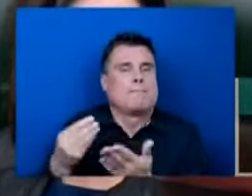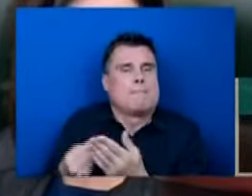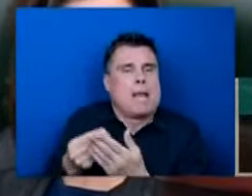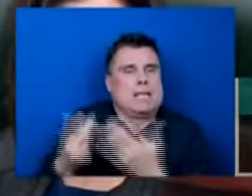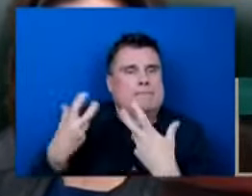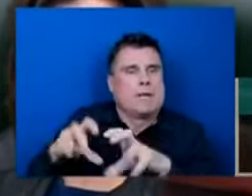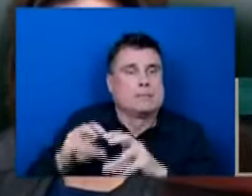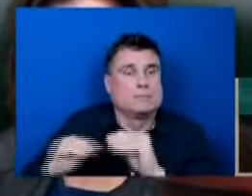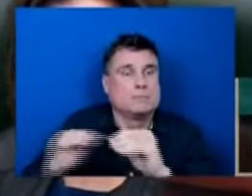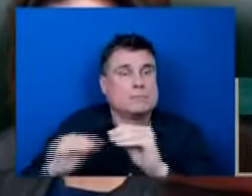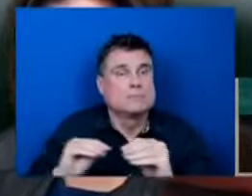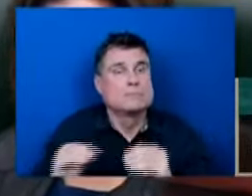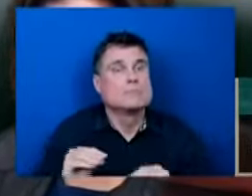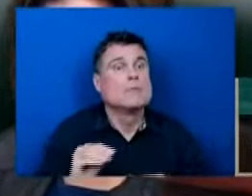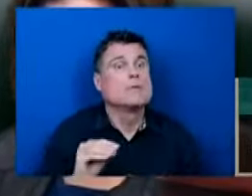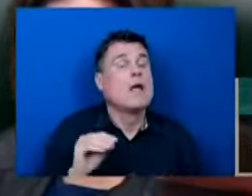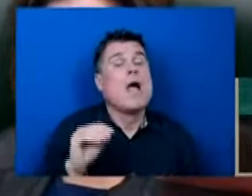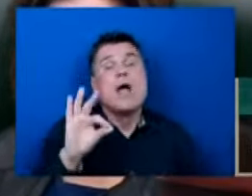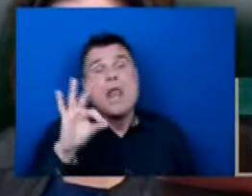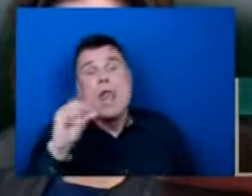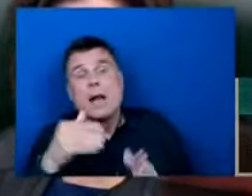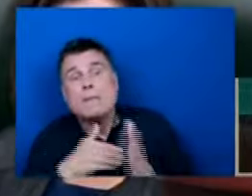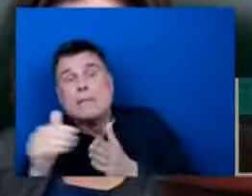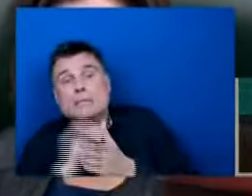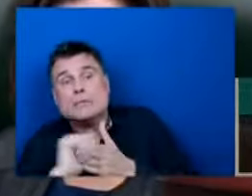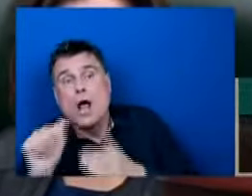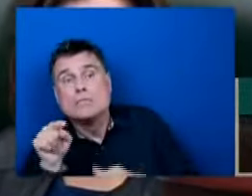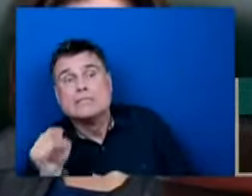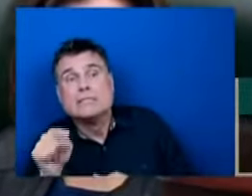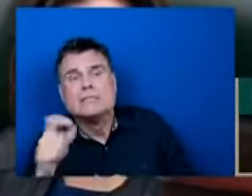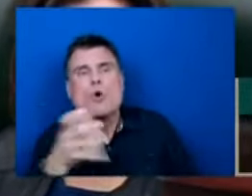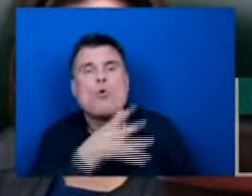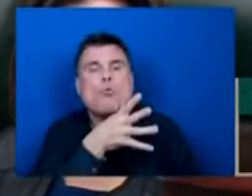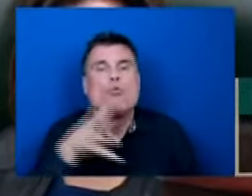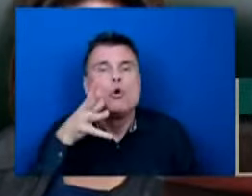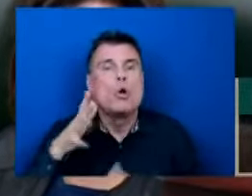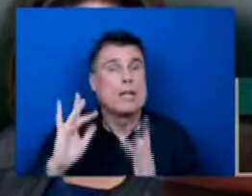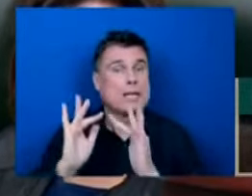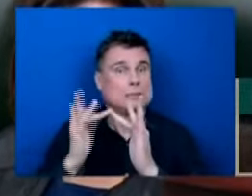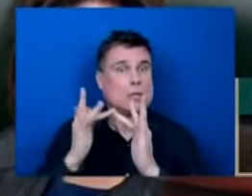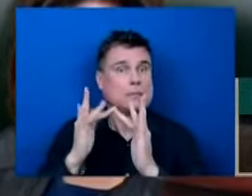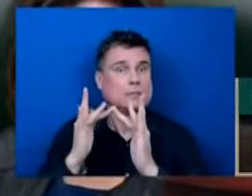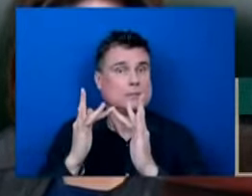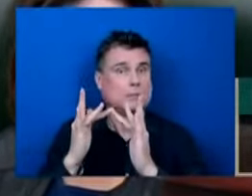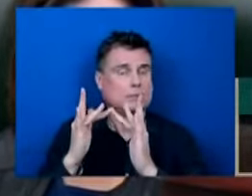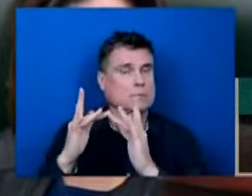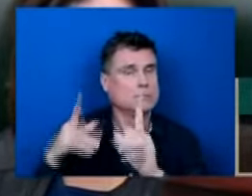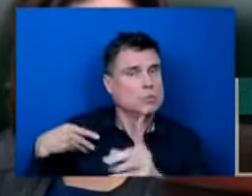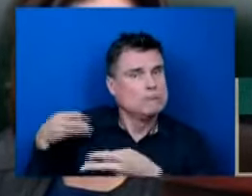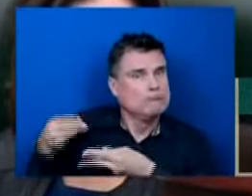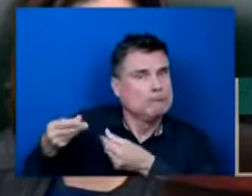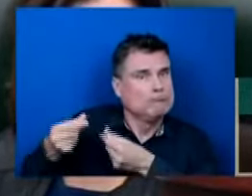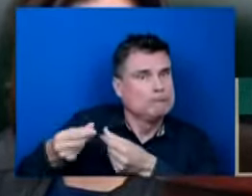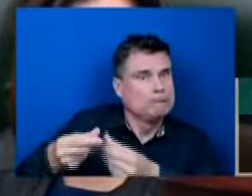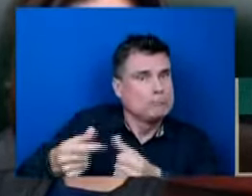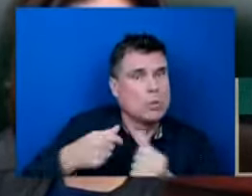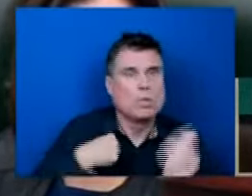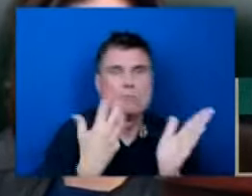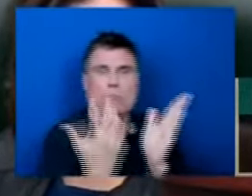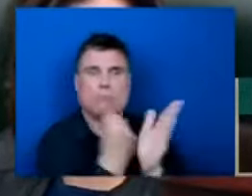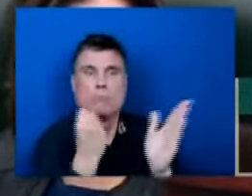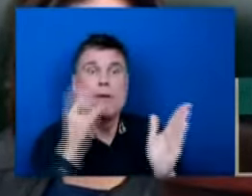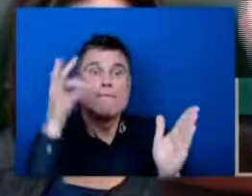broadband, leveraging an additional $600 million of federal and industry funds, ensuring all Albertans have